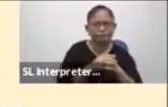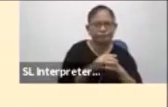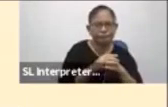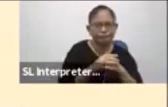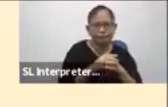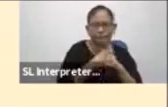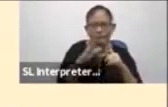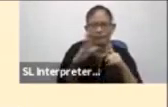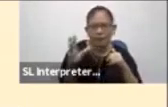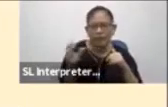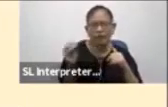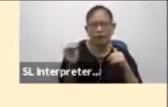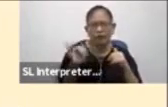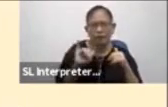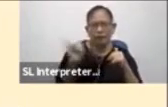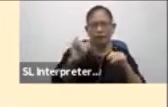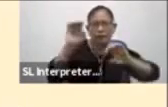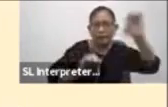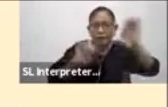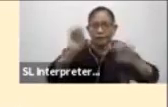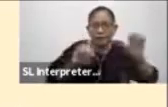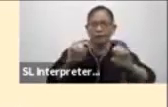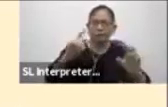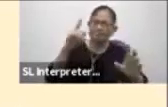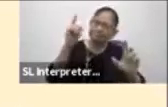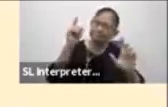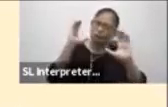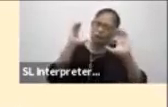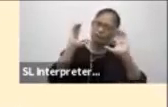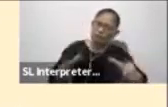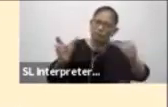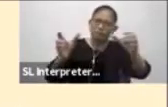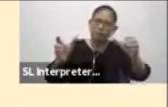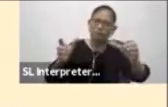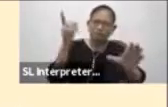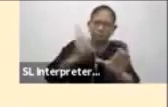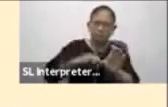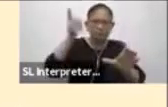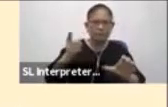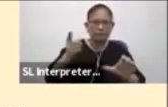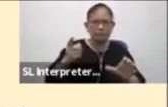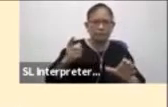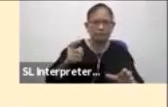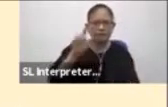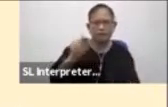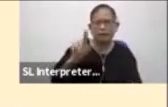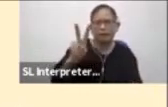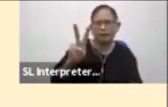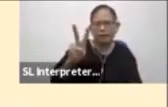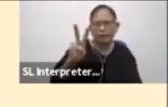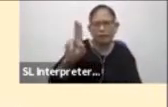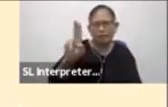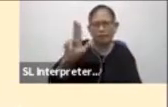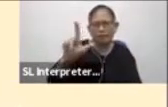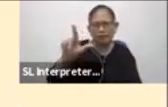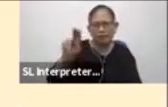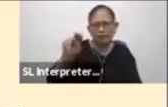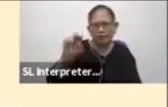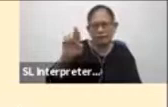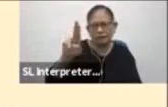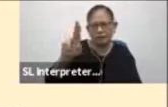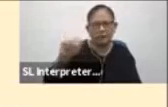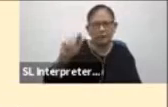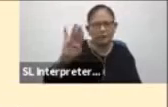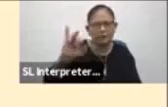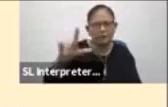And the assessment also confirmed confirms the vulnerabilities of times, locations,